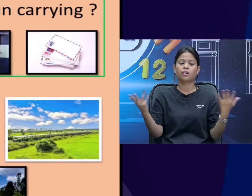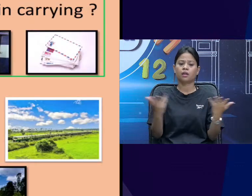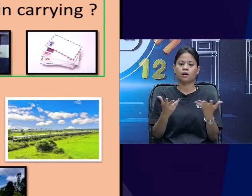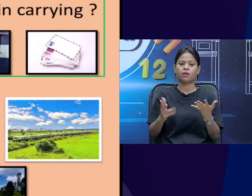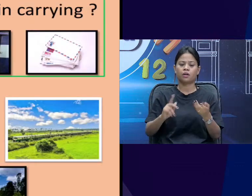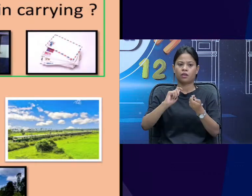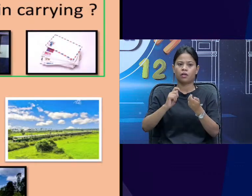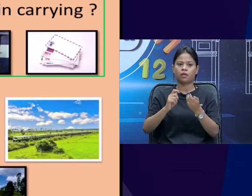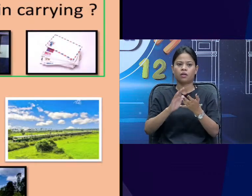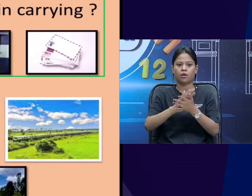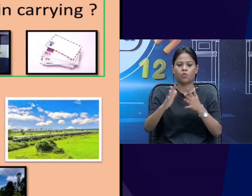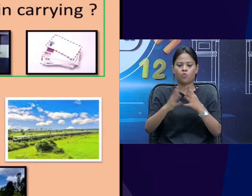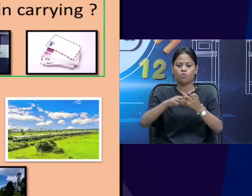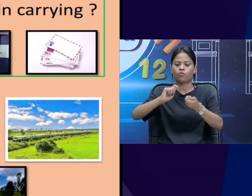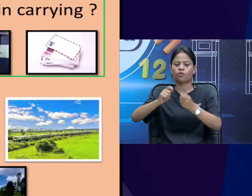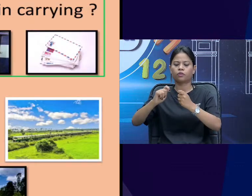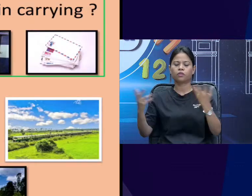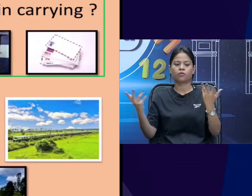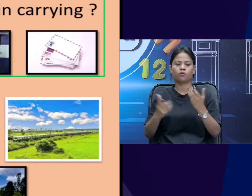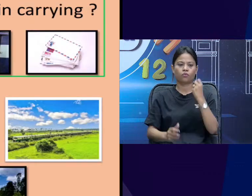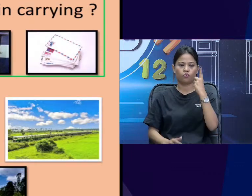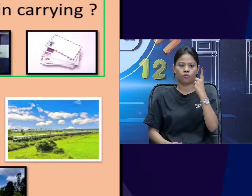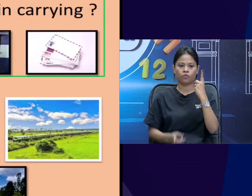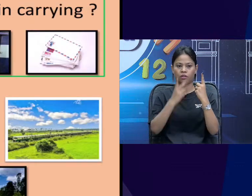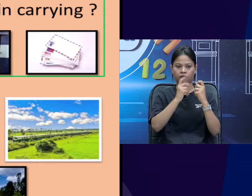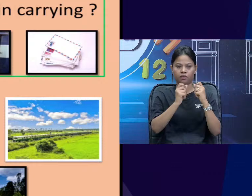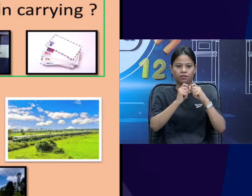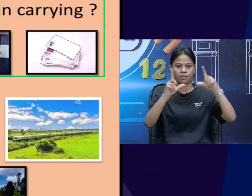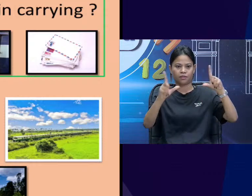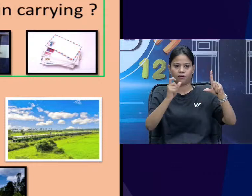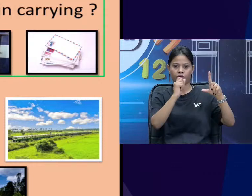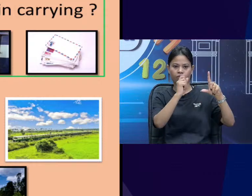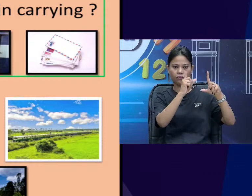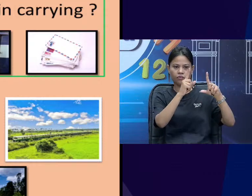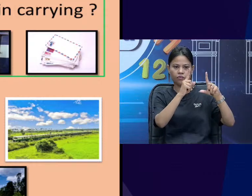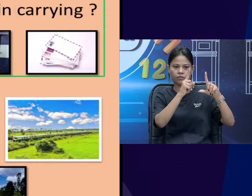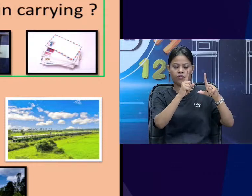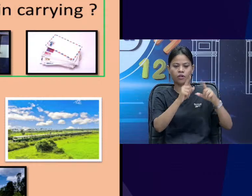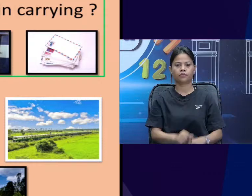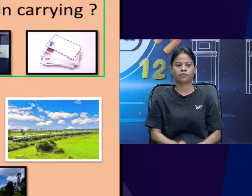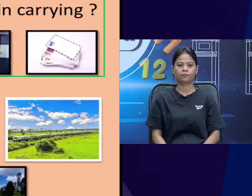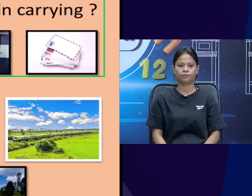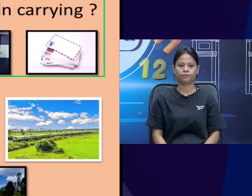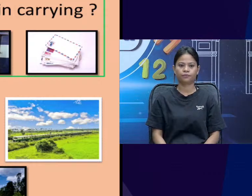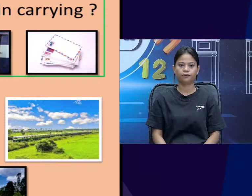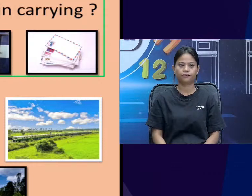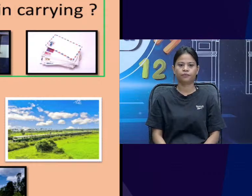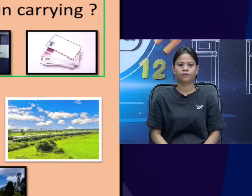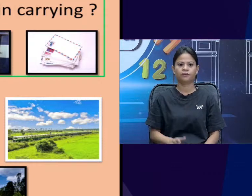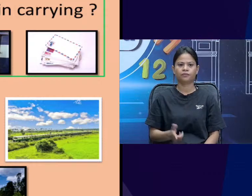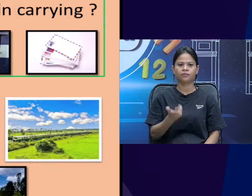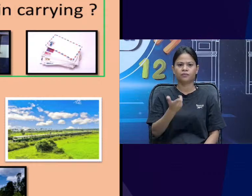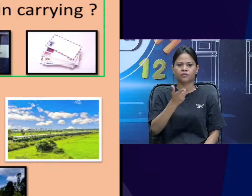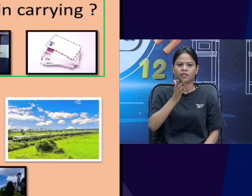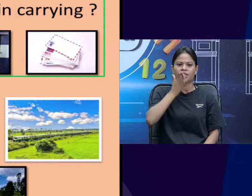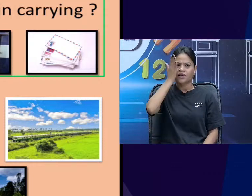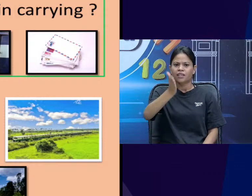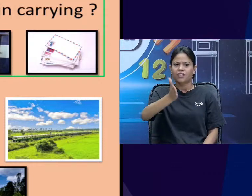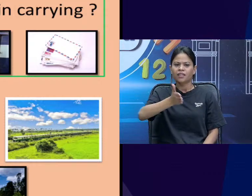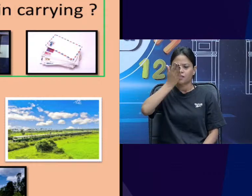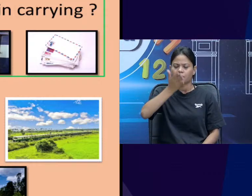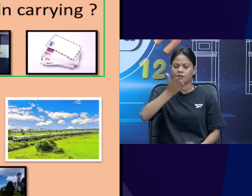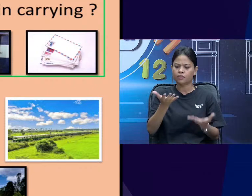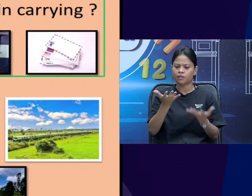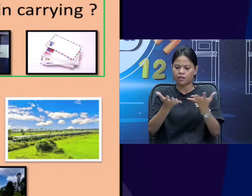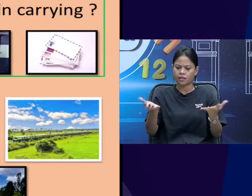Modified homework is this. Now I have shown a picture here. Now a picture of a train. What is this train